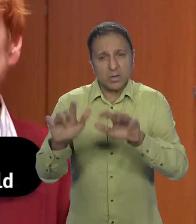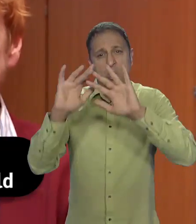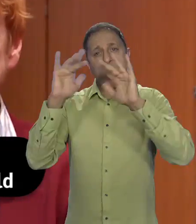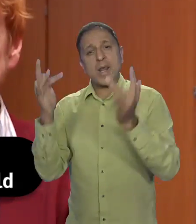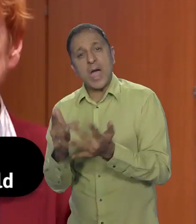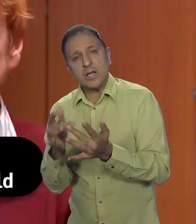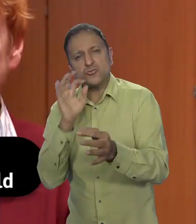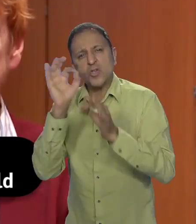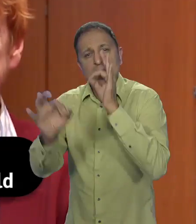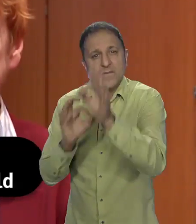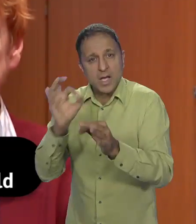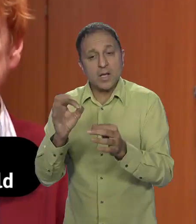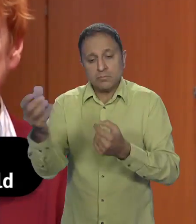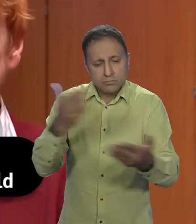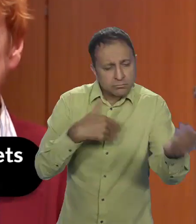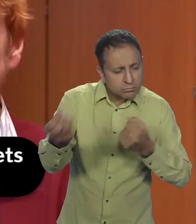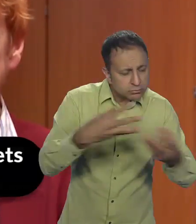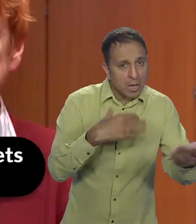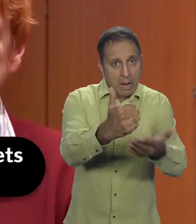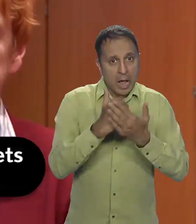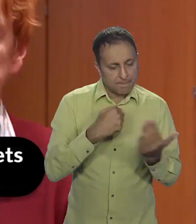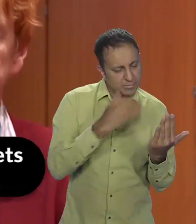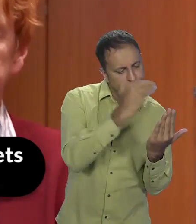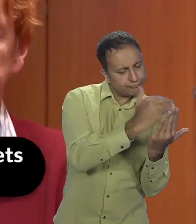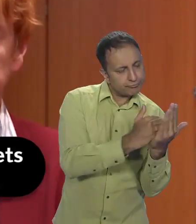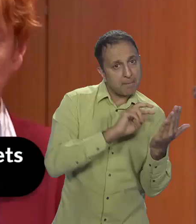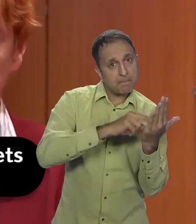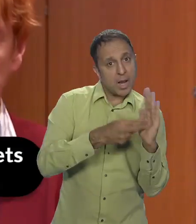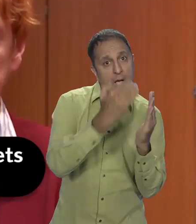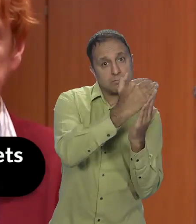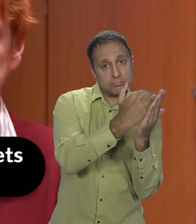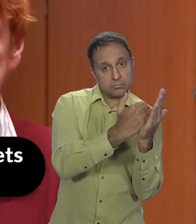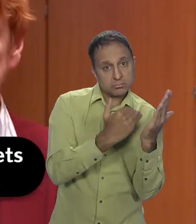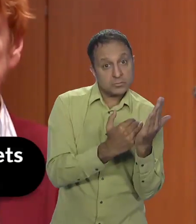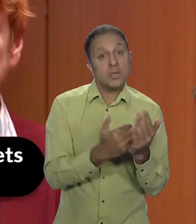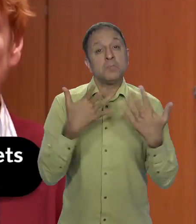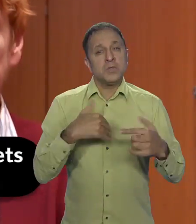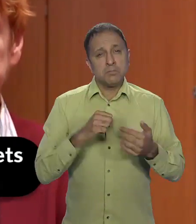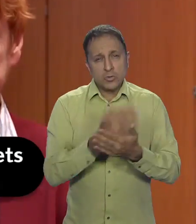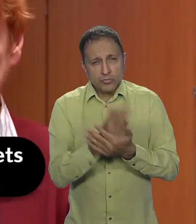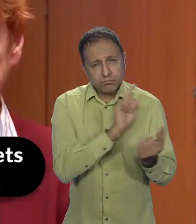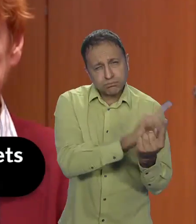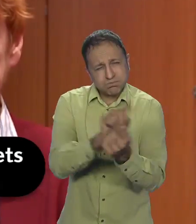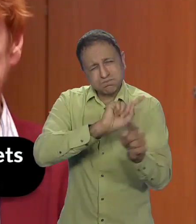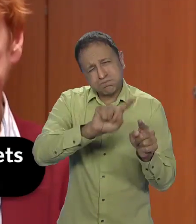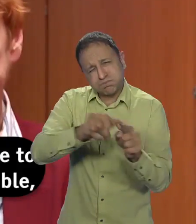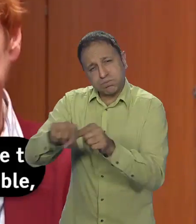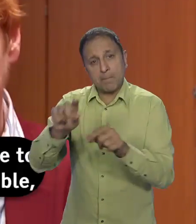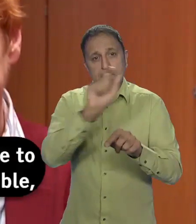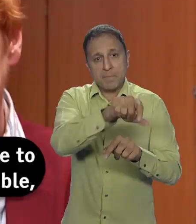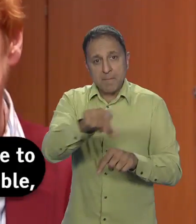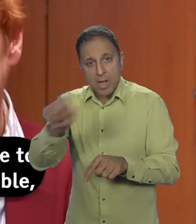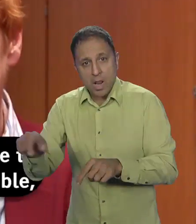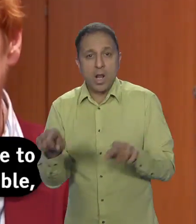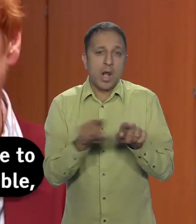talking to as many members of the public as I could, at metro stations, in supermarkets, and through an online survey. As